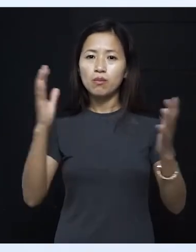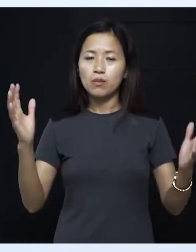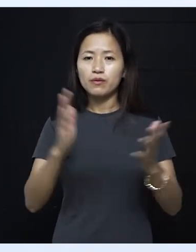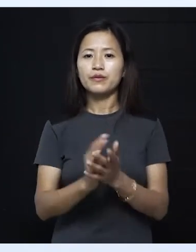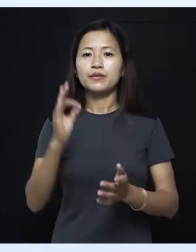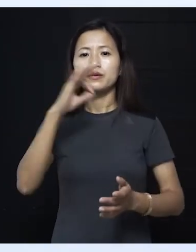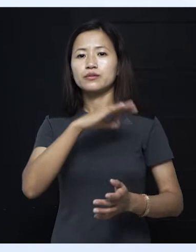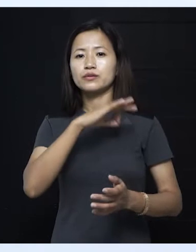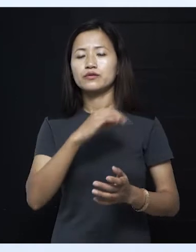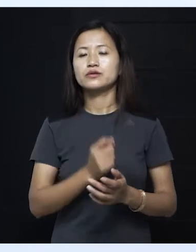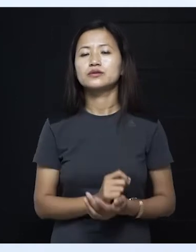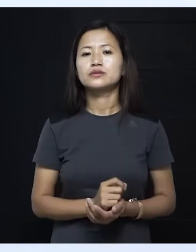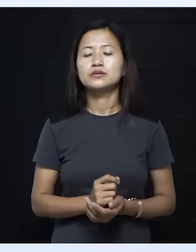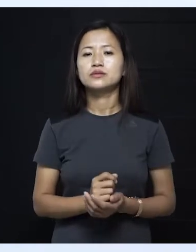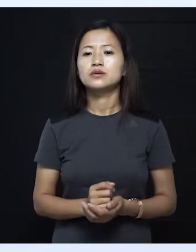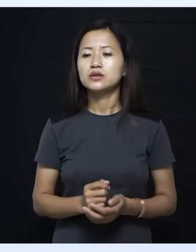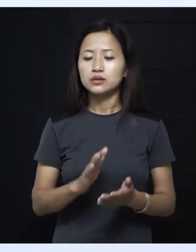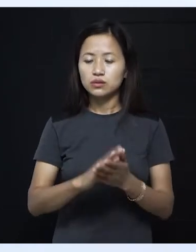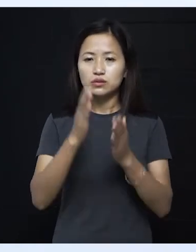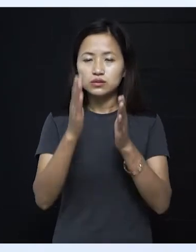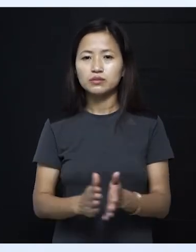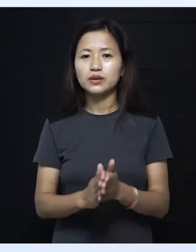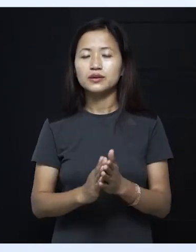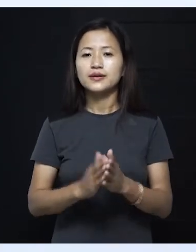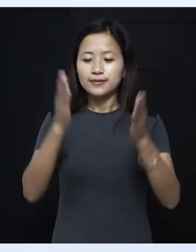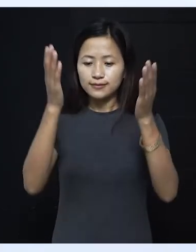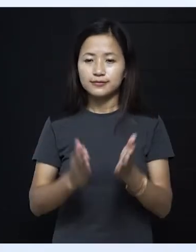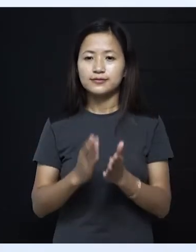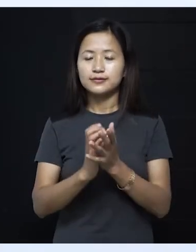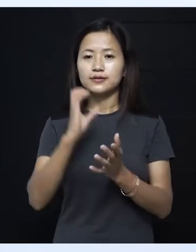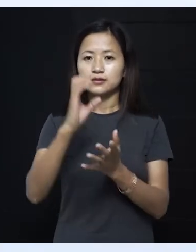okay, or in order to make the country's economy better,